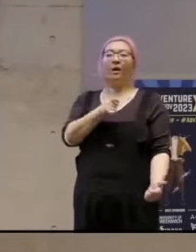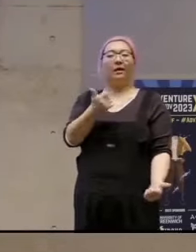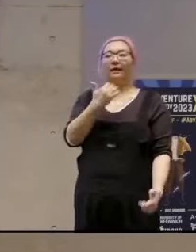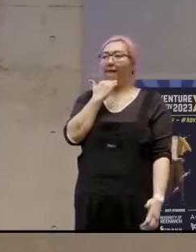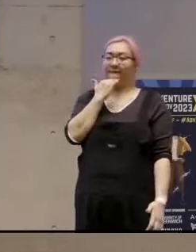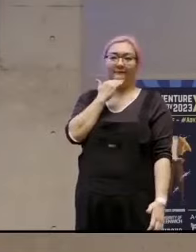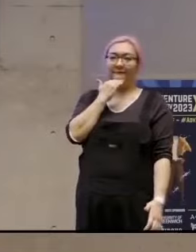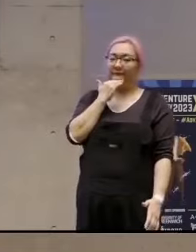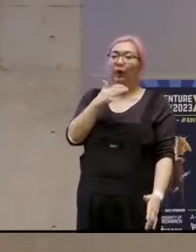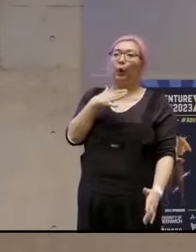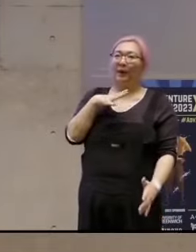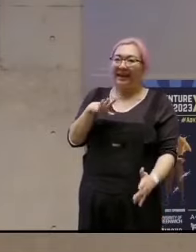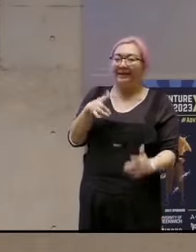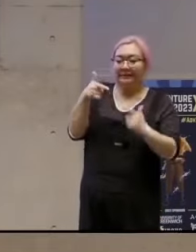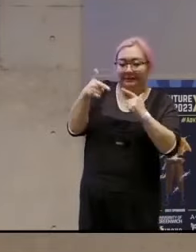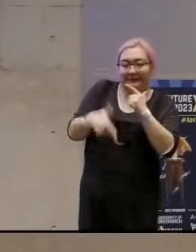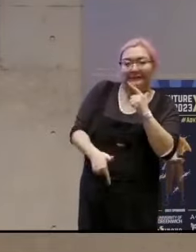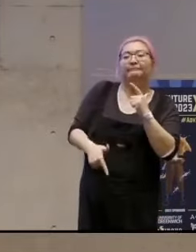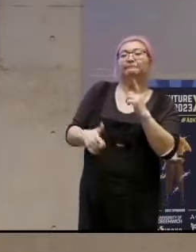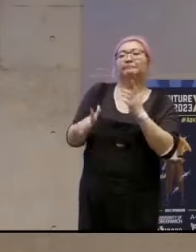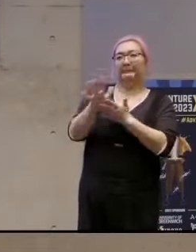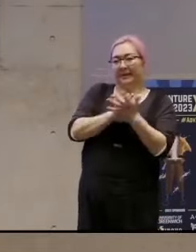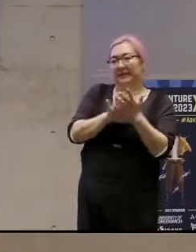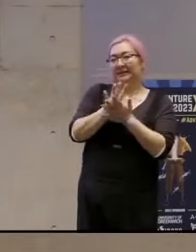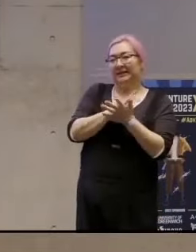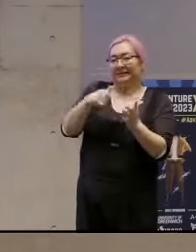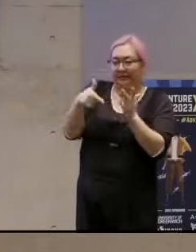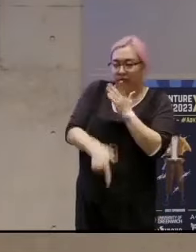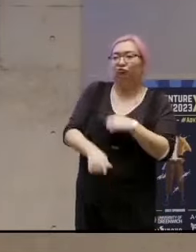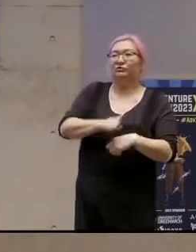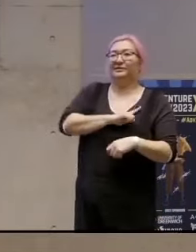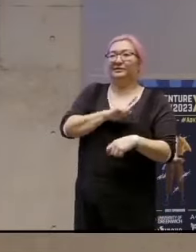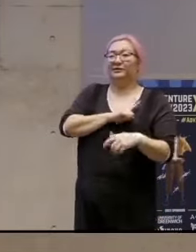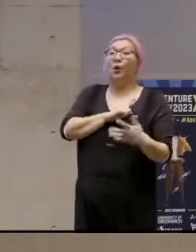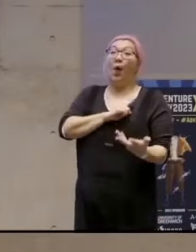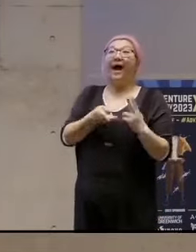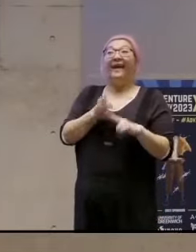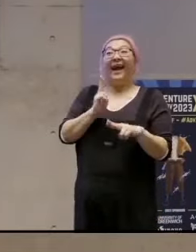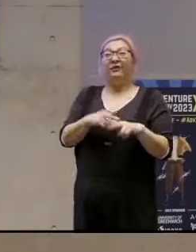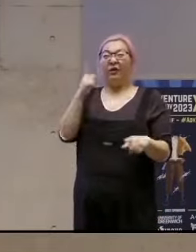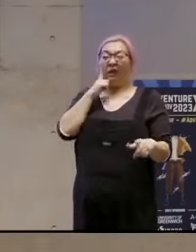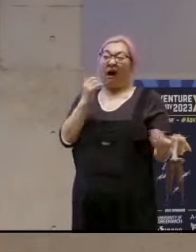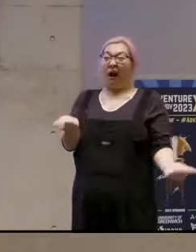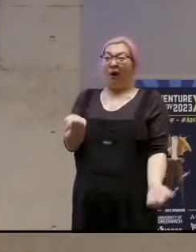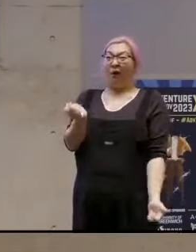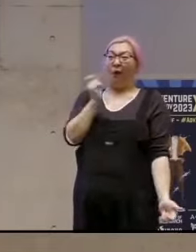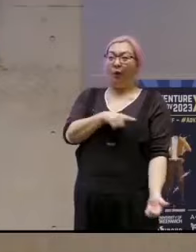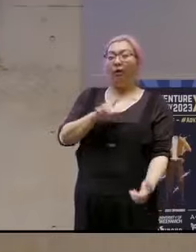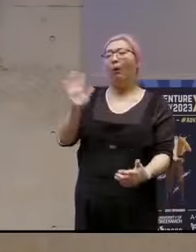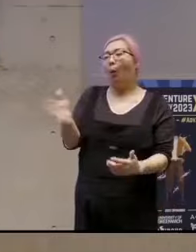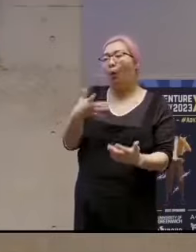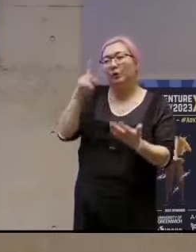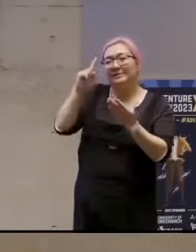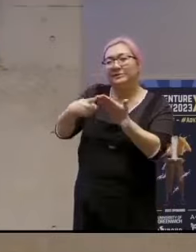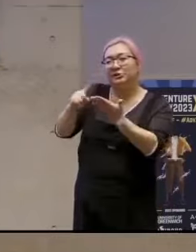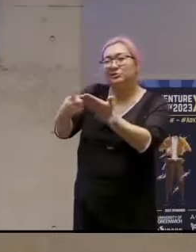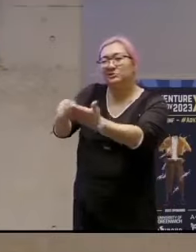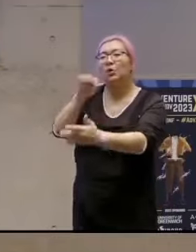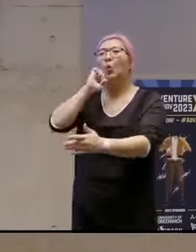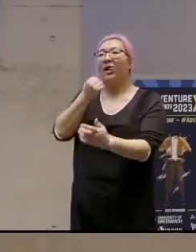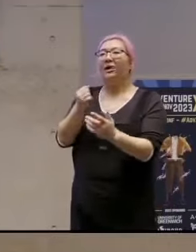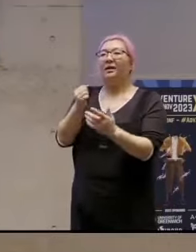that, because otherwise your game design decisions are likely to follow that same reasoning. So like for